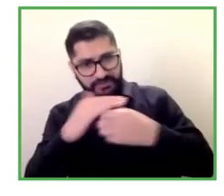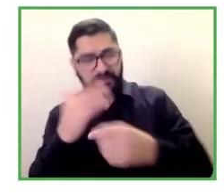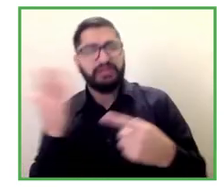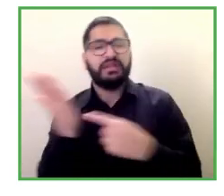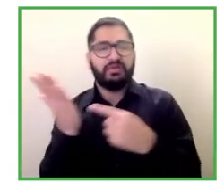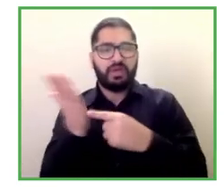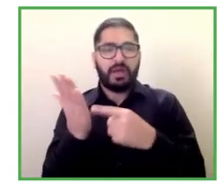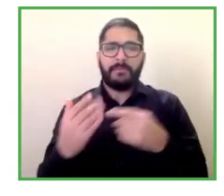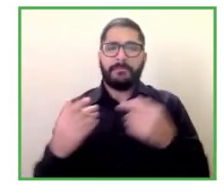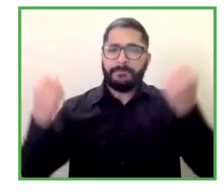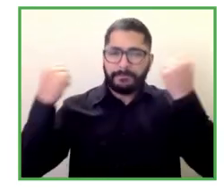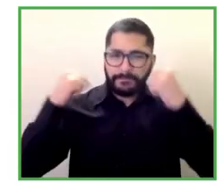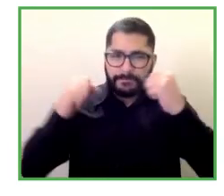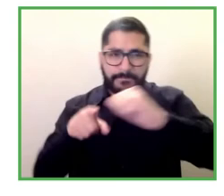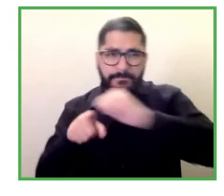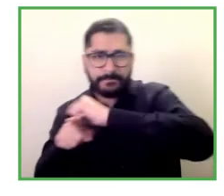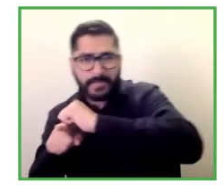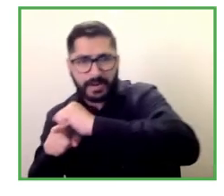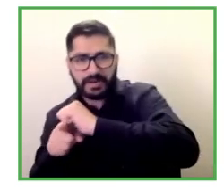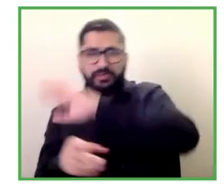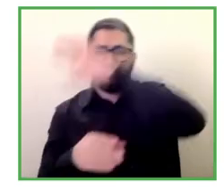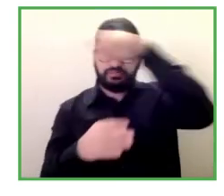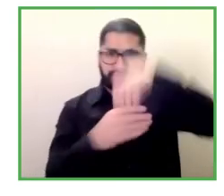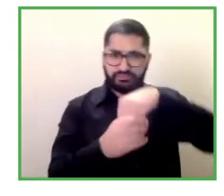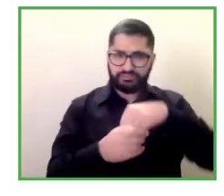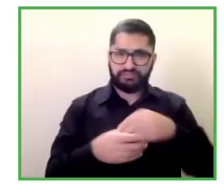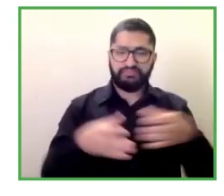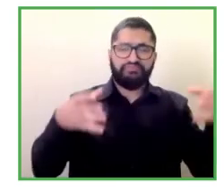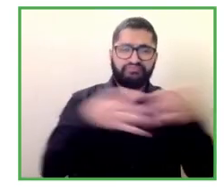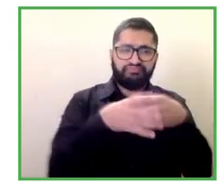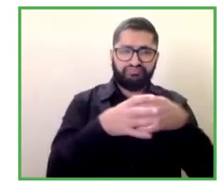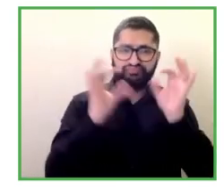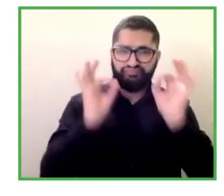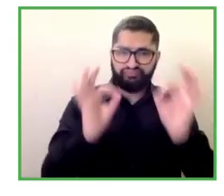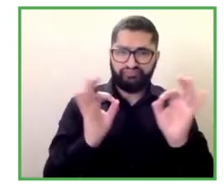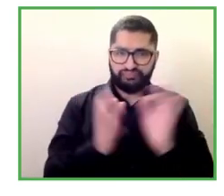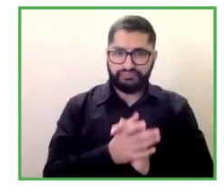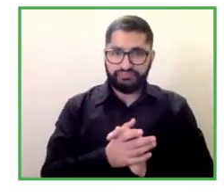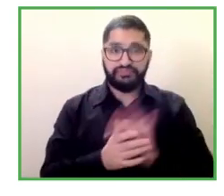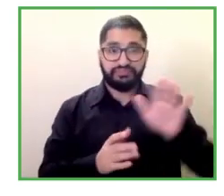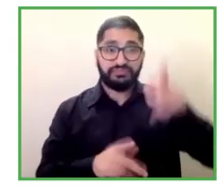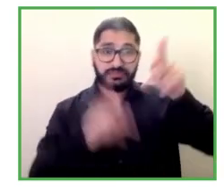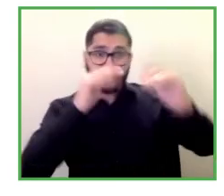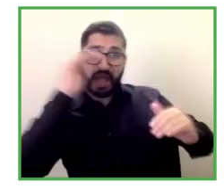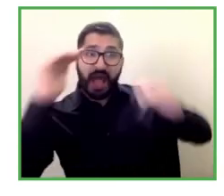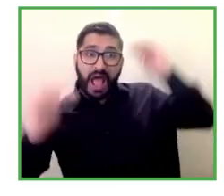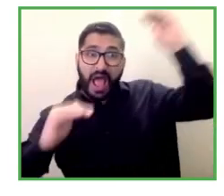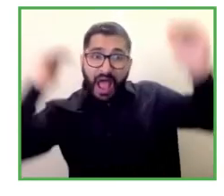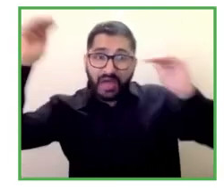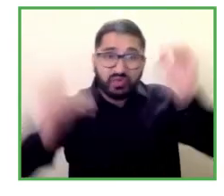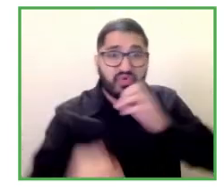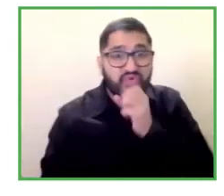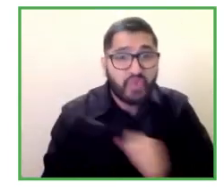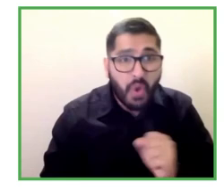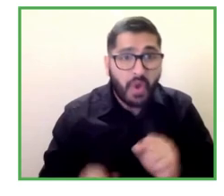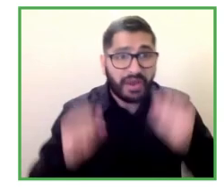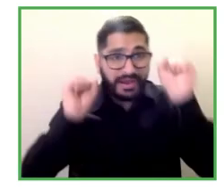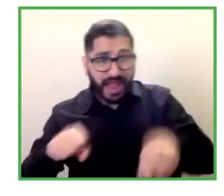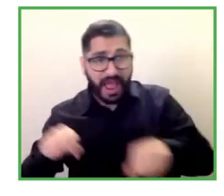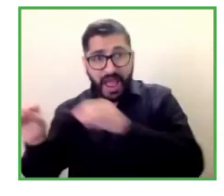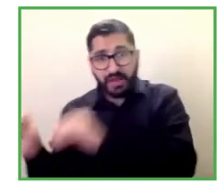the workforce from, you know, education. And that also includes work-based learning opportunities. There is